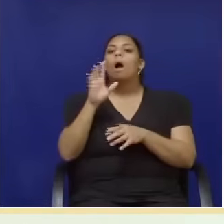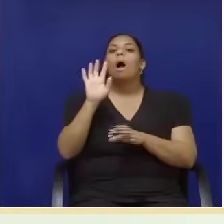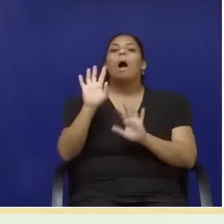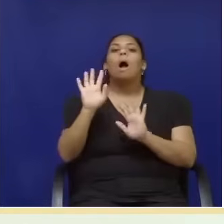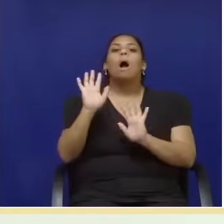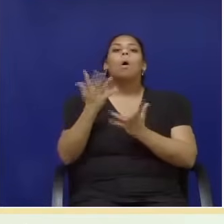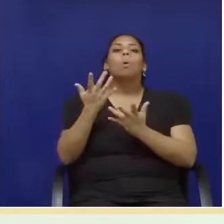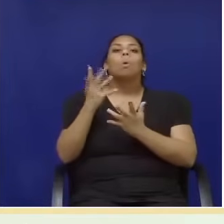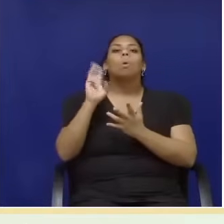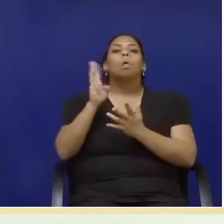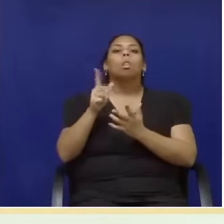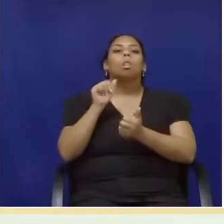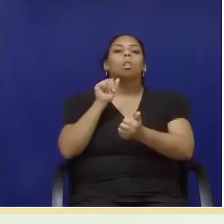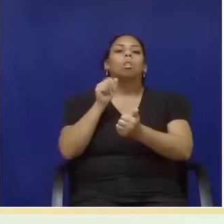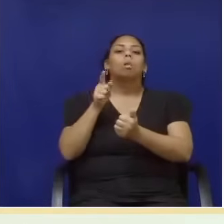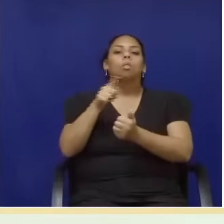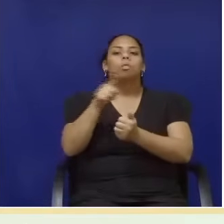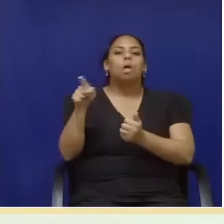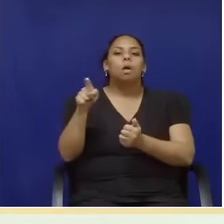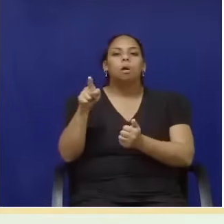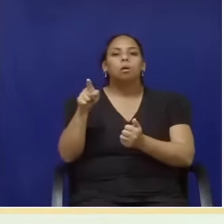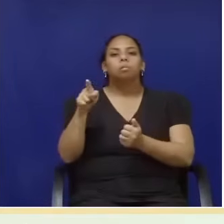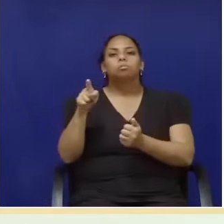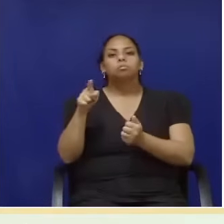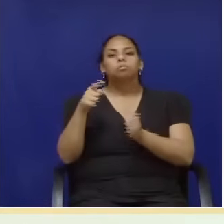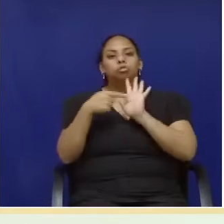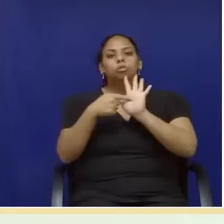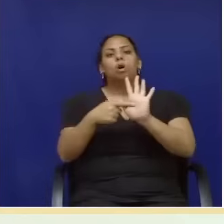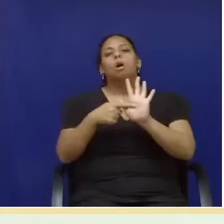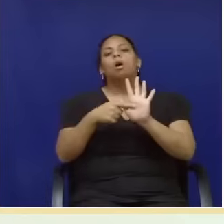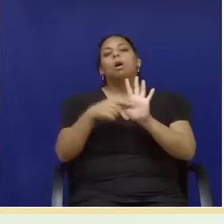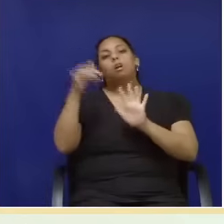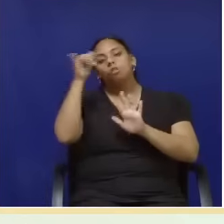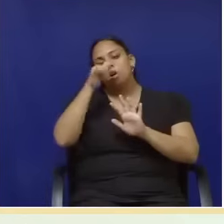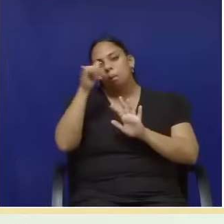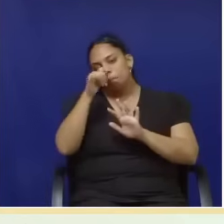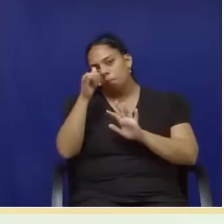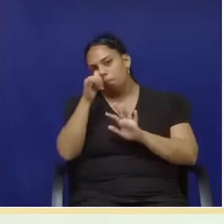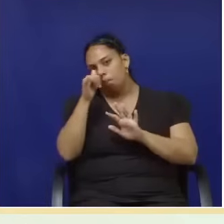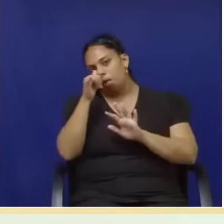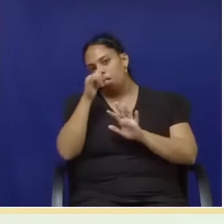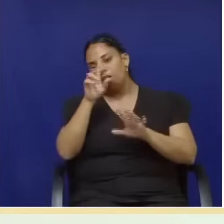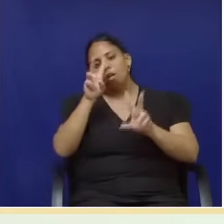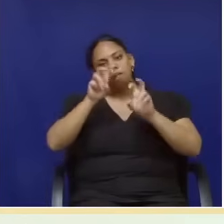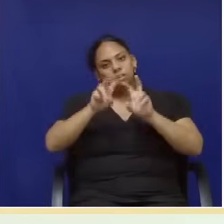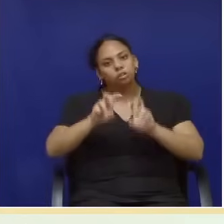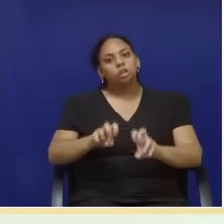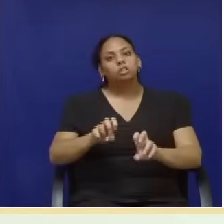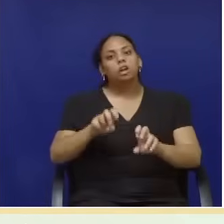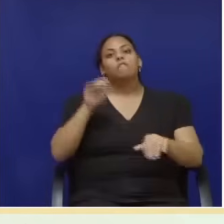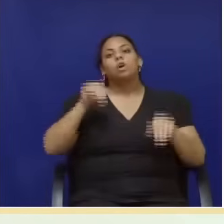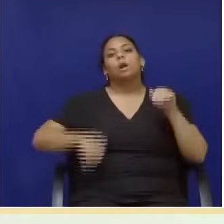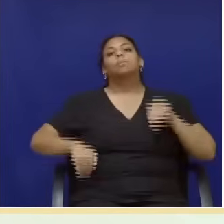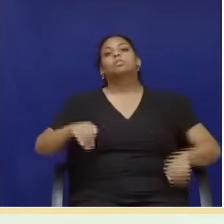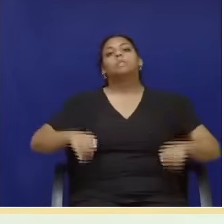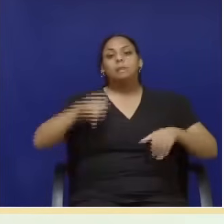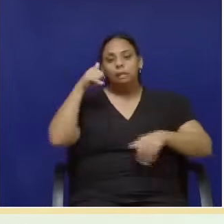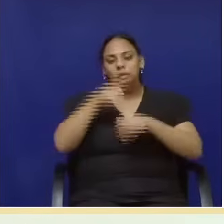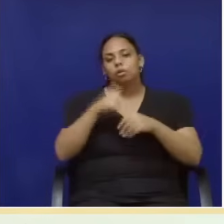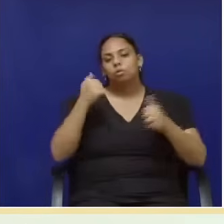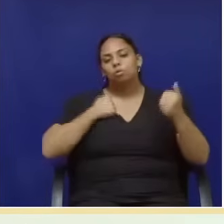the past 3 financial years of criminal investigations that have arisen from corruption within court